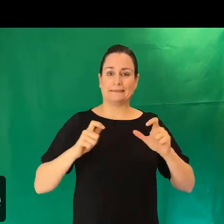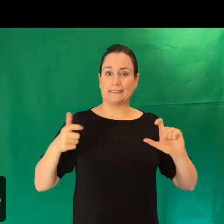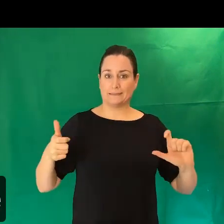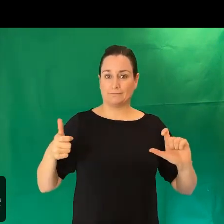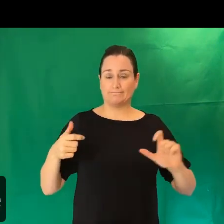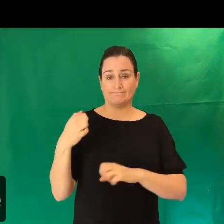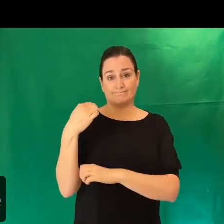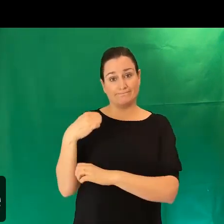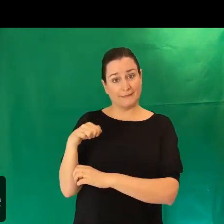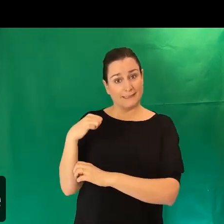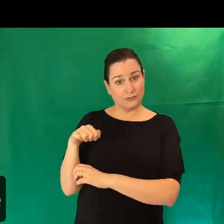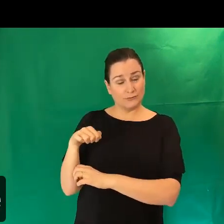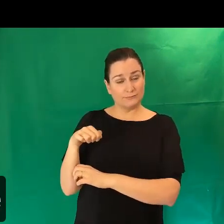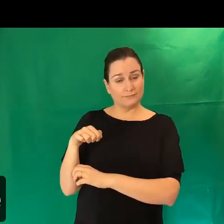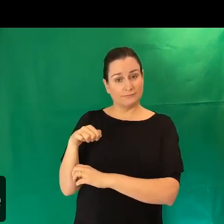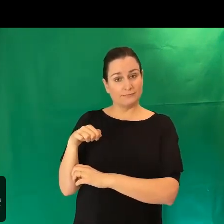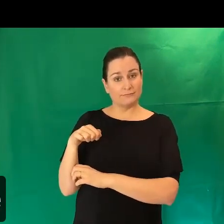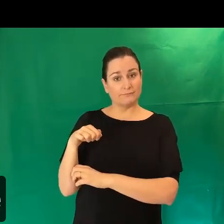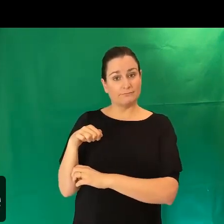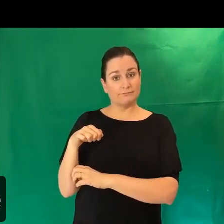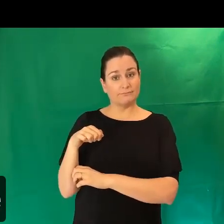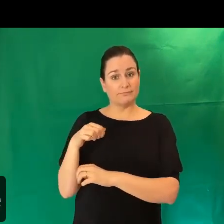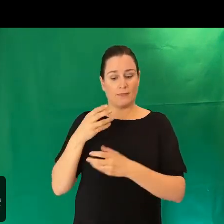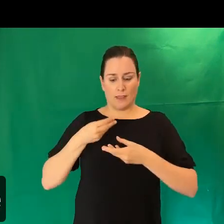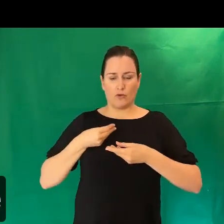syntax, negation,